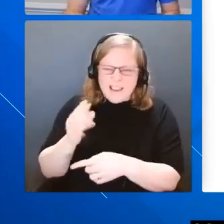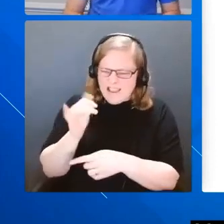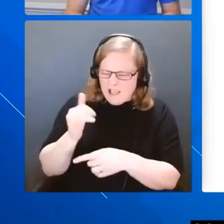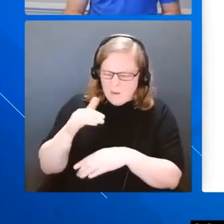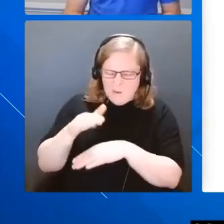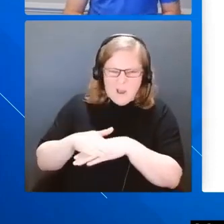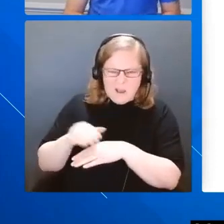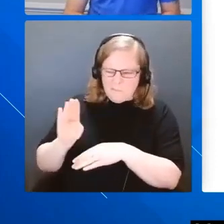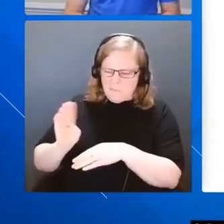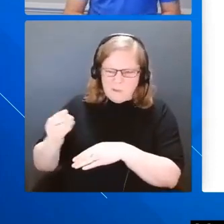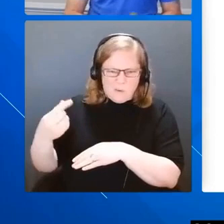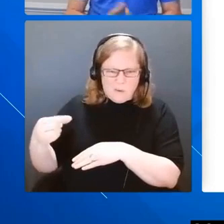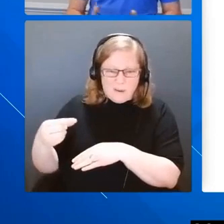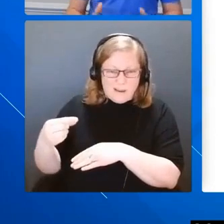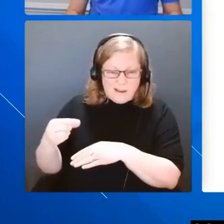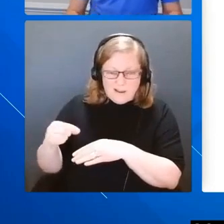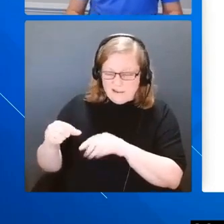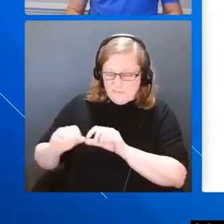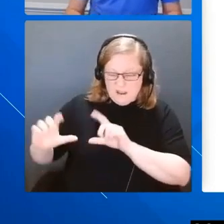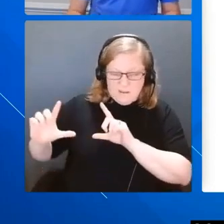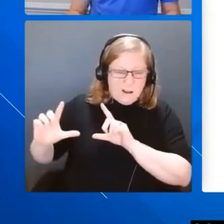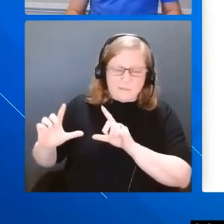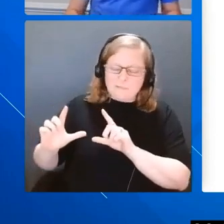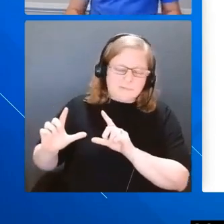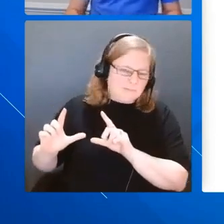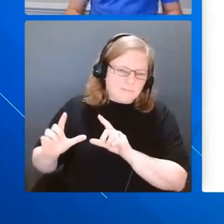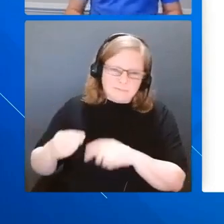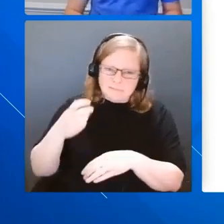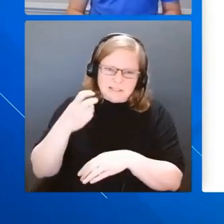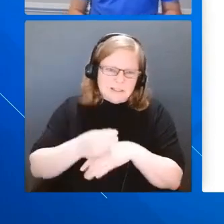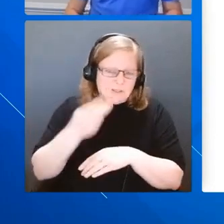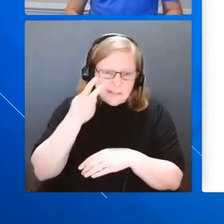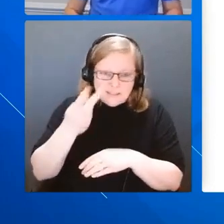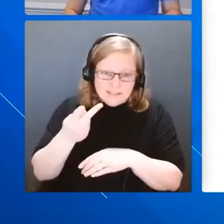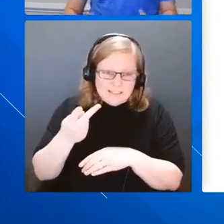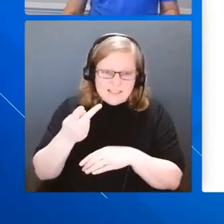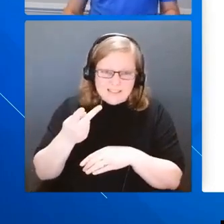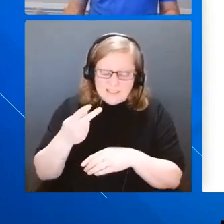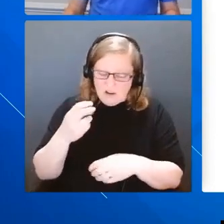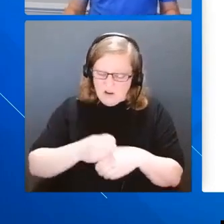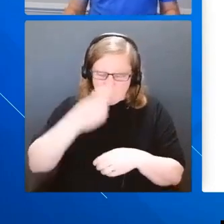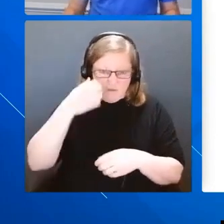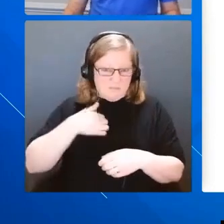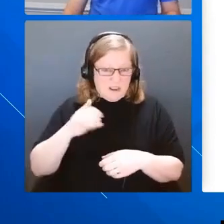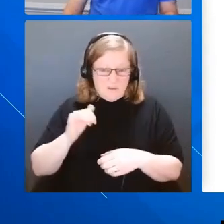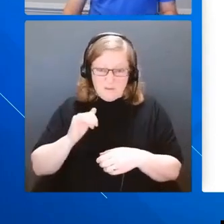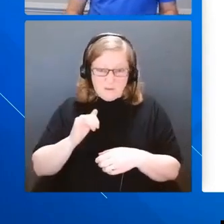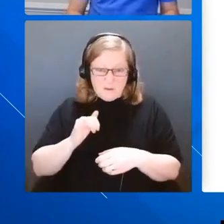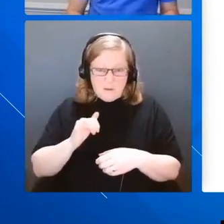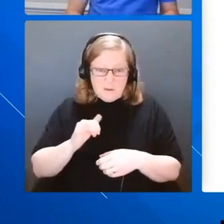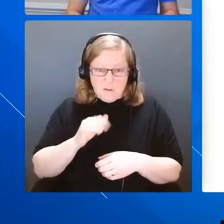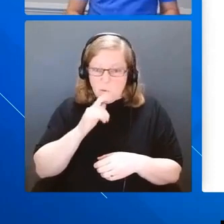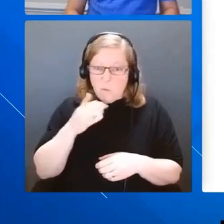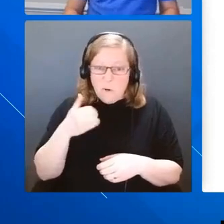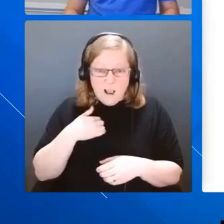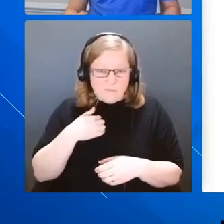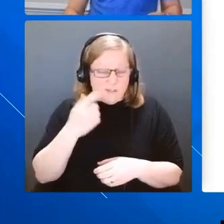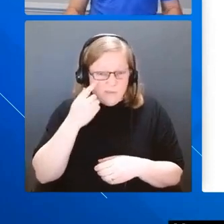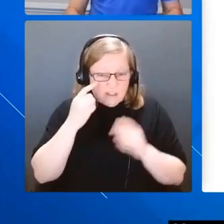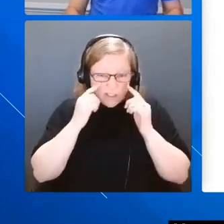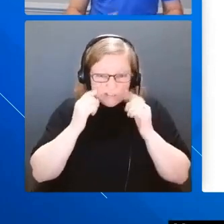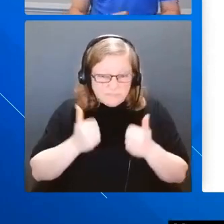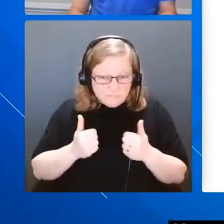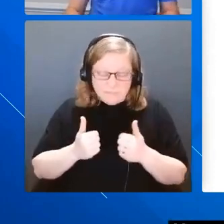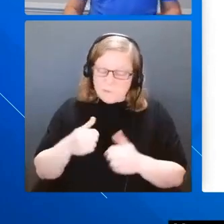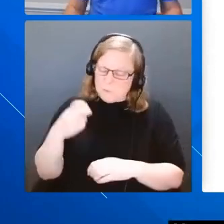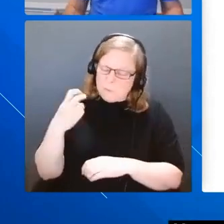green background. Difficult for everybody. I think it's awful on my monitor, but especially for those with vision issues. So for